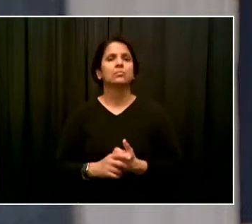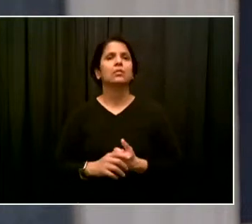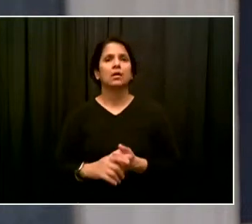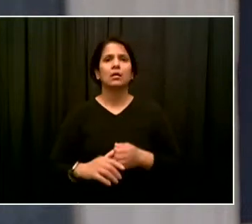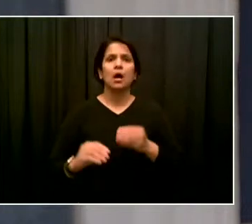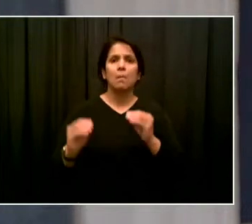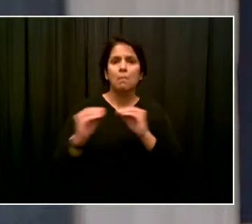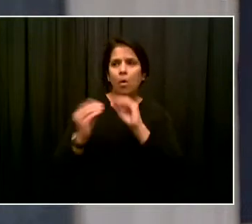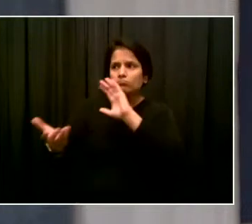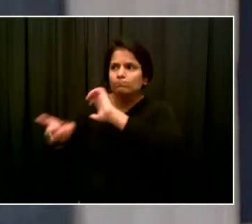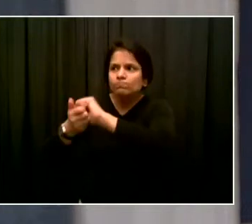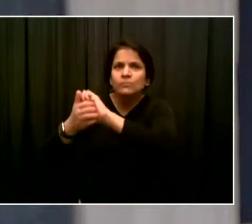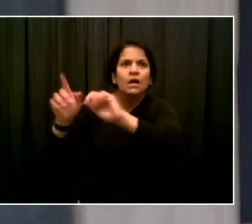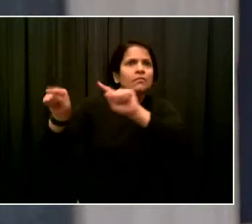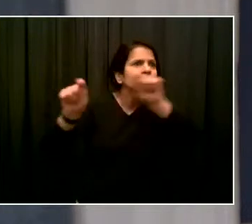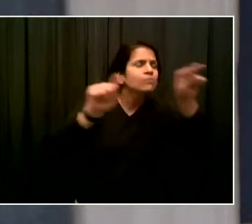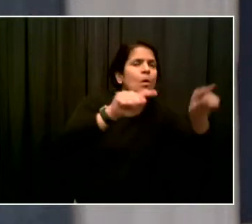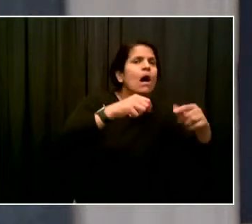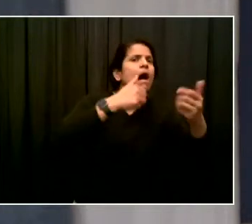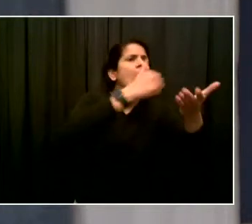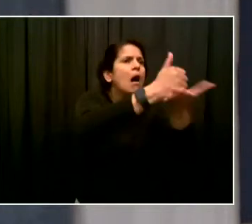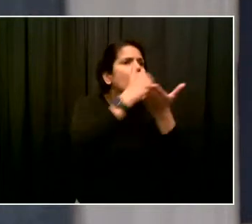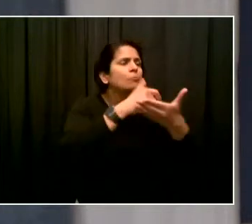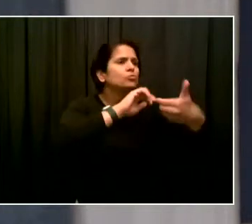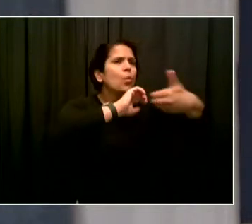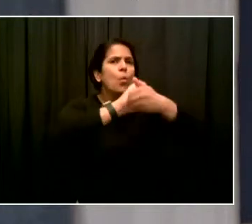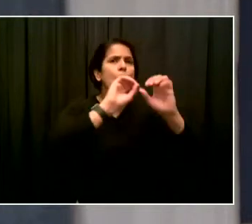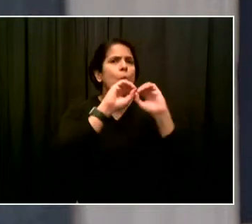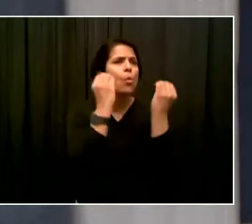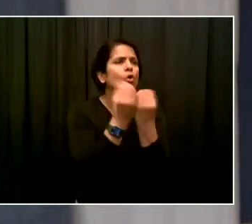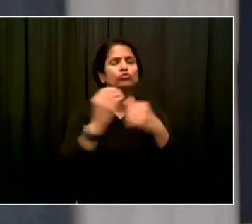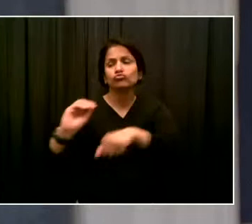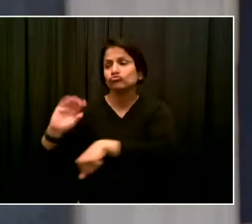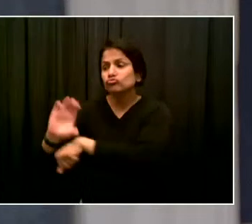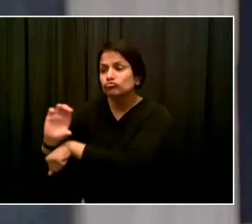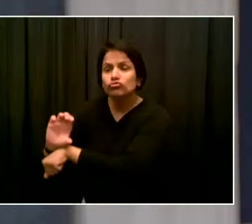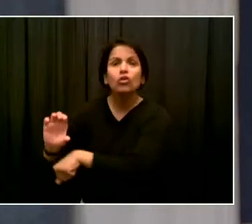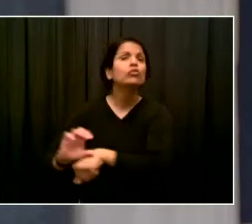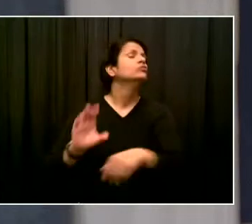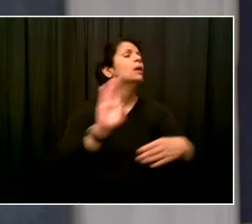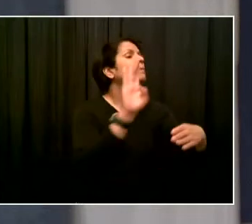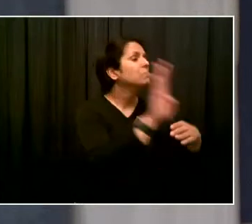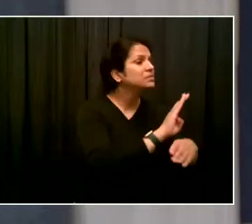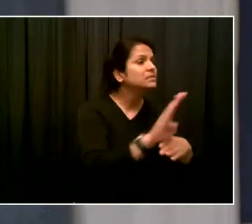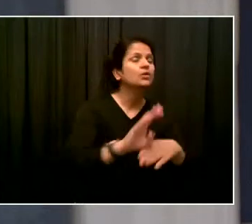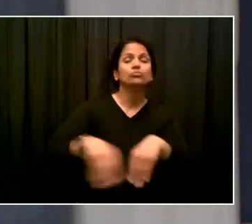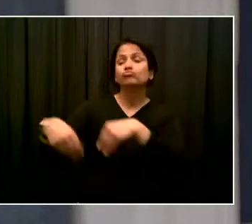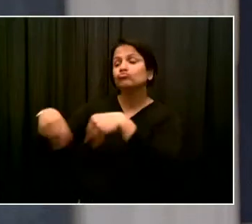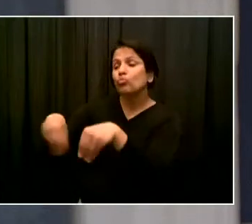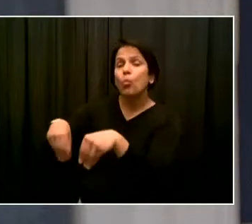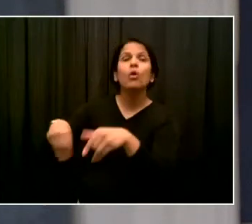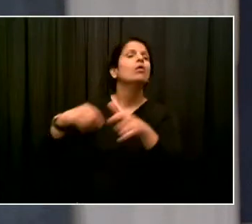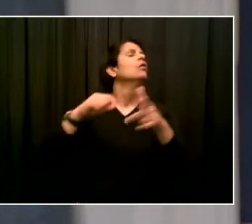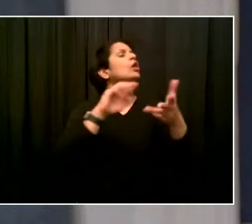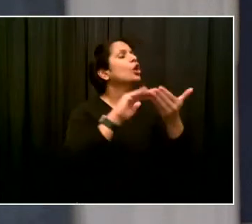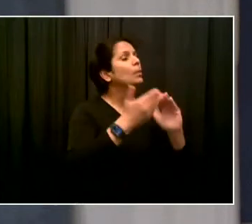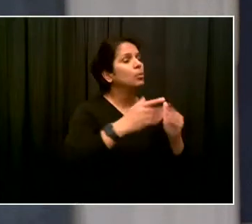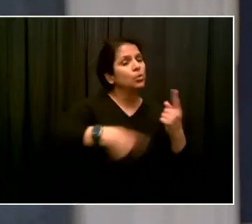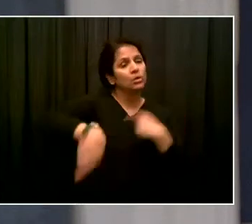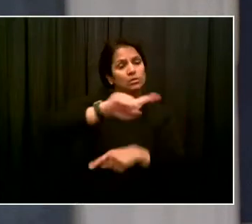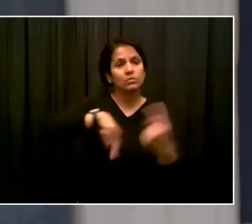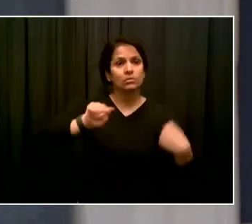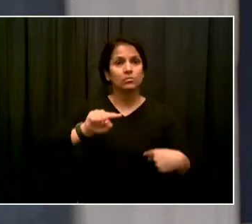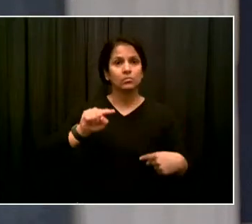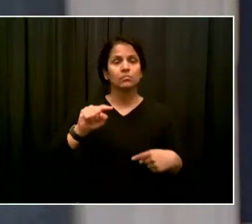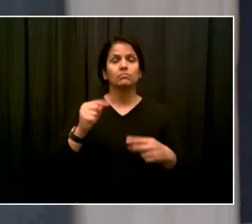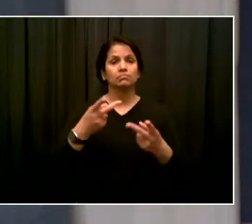organizations, minority and women-owned businesses, and other stakeholders, and will directly engage youth through an exciting